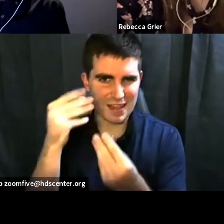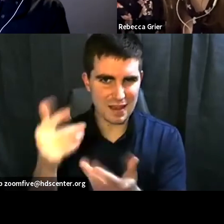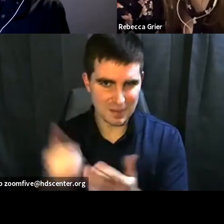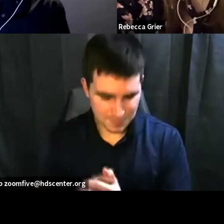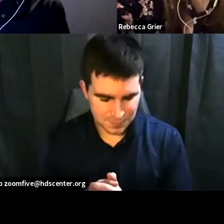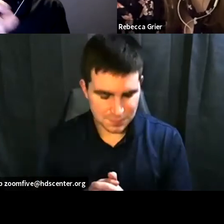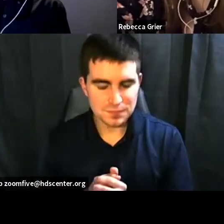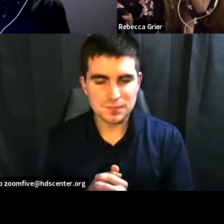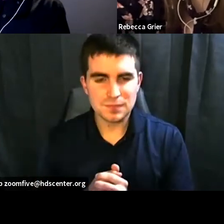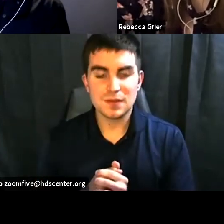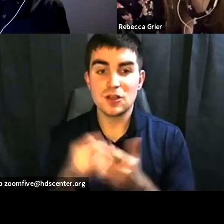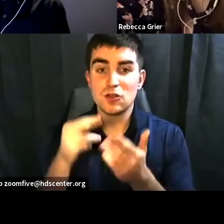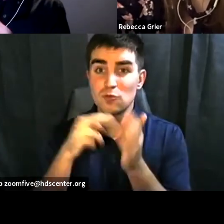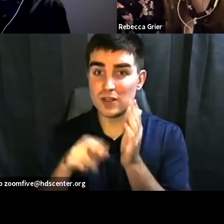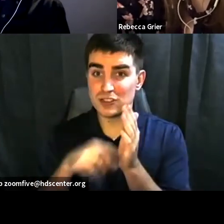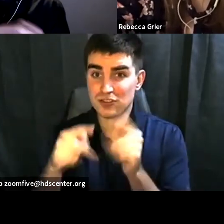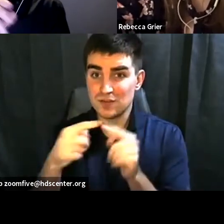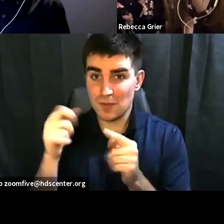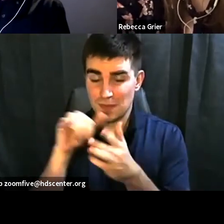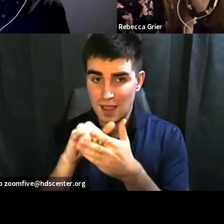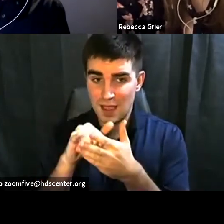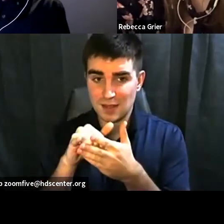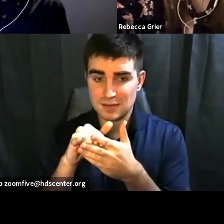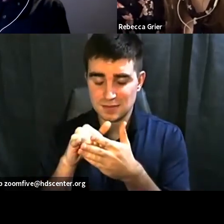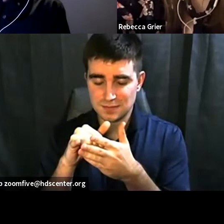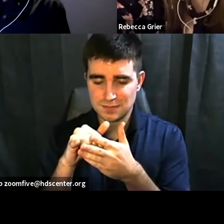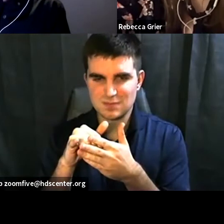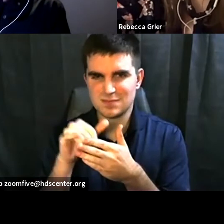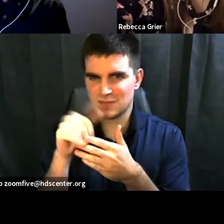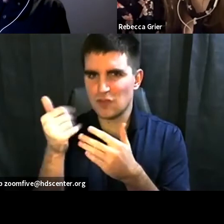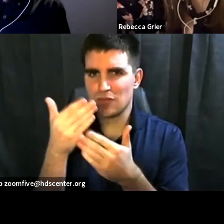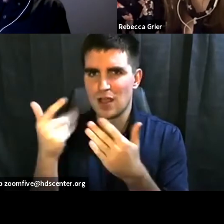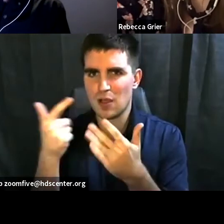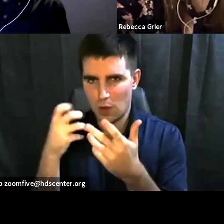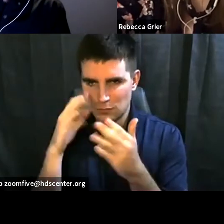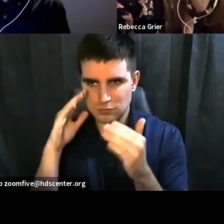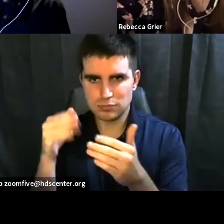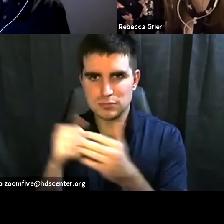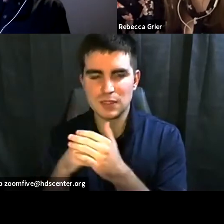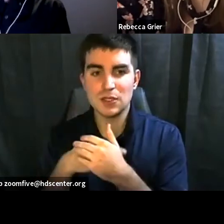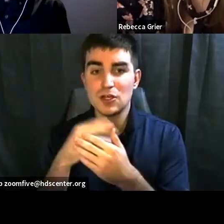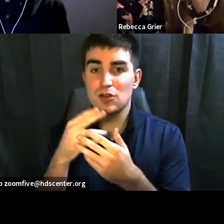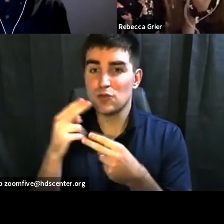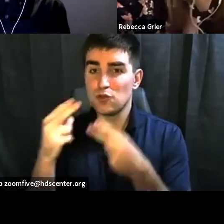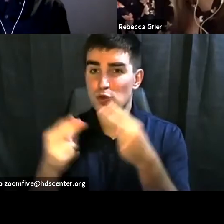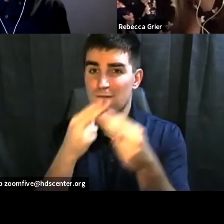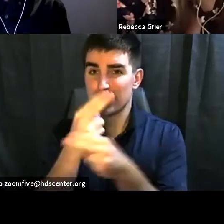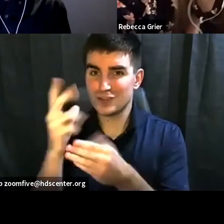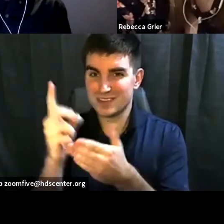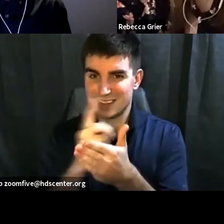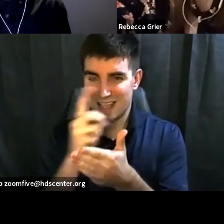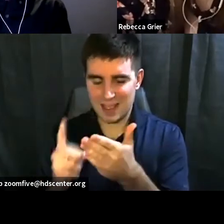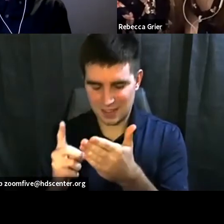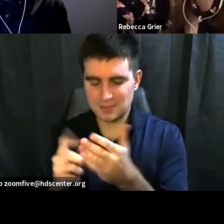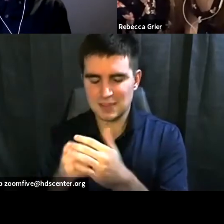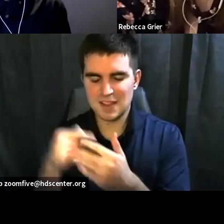The research from that is another element that I want to get at, which is universal design. And this goes back to our first panel,